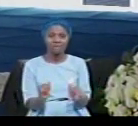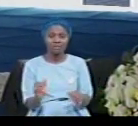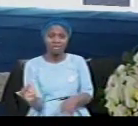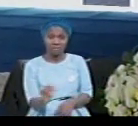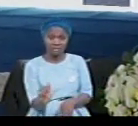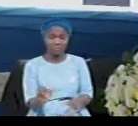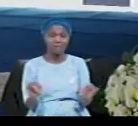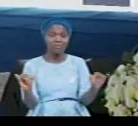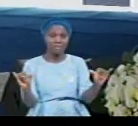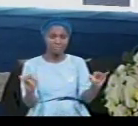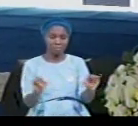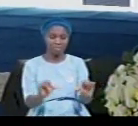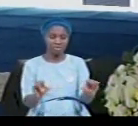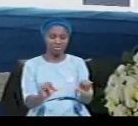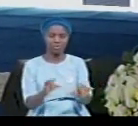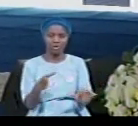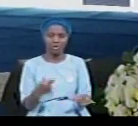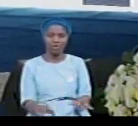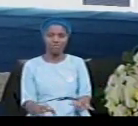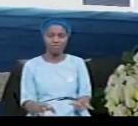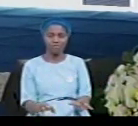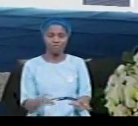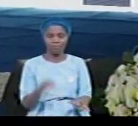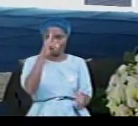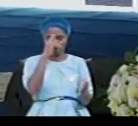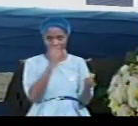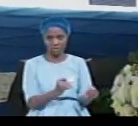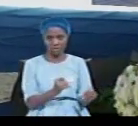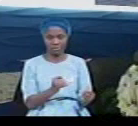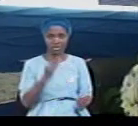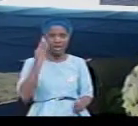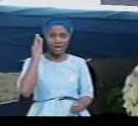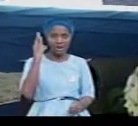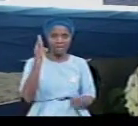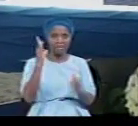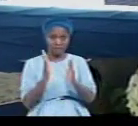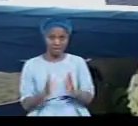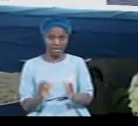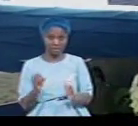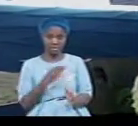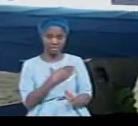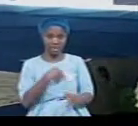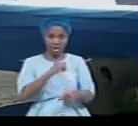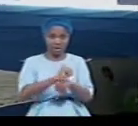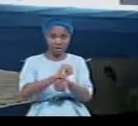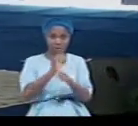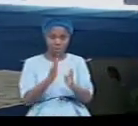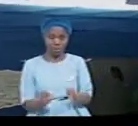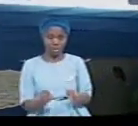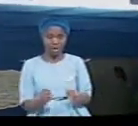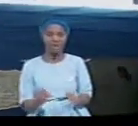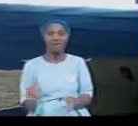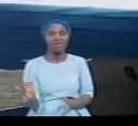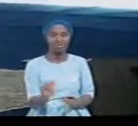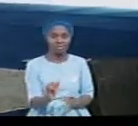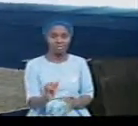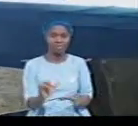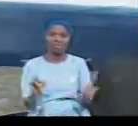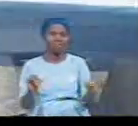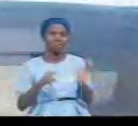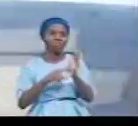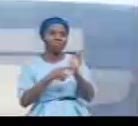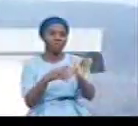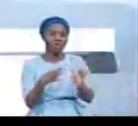faith. Ministers and workers, the same manifestation of faith, and